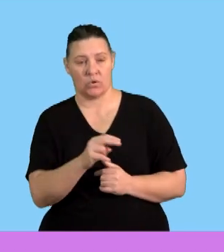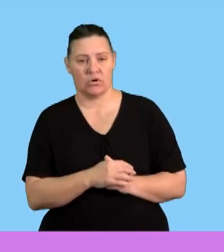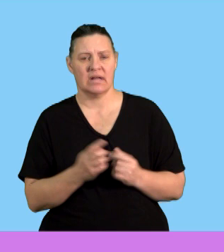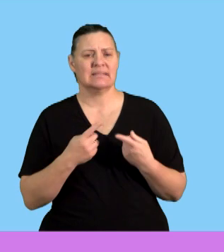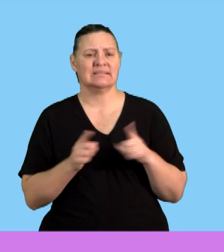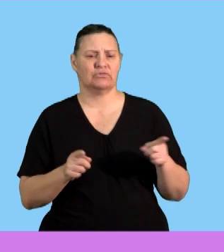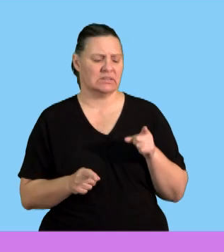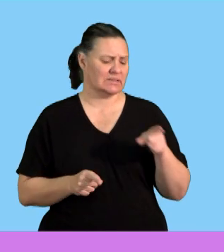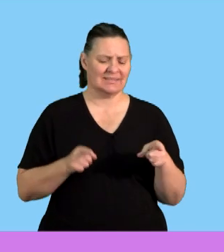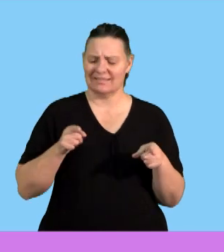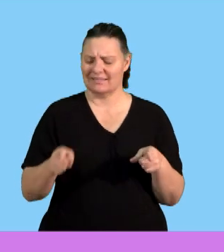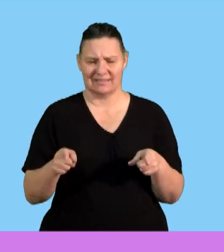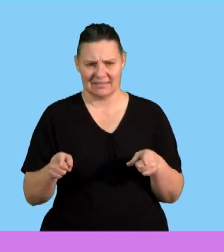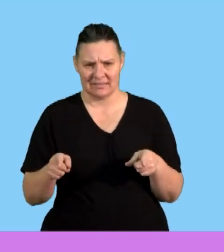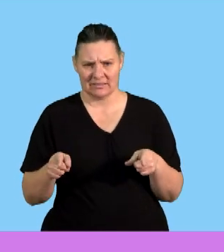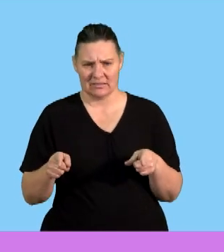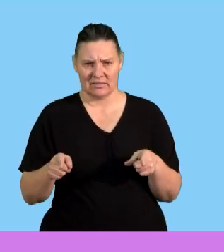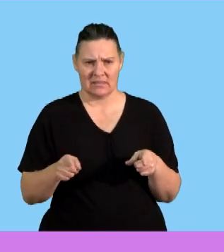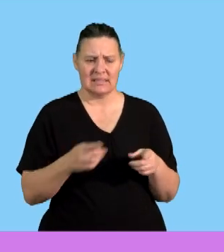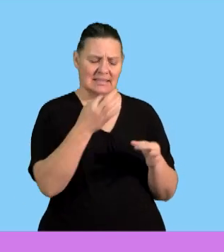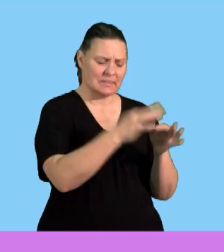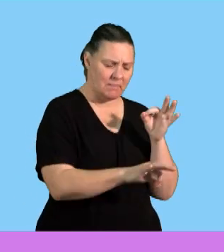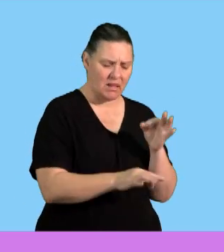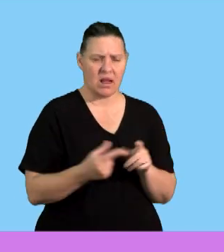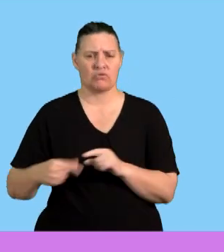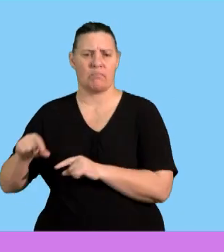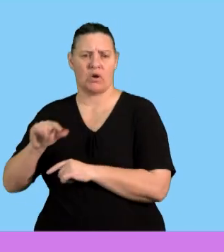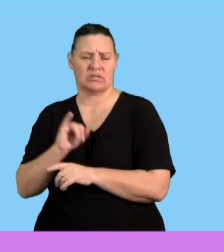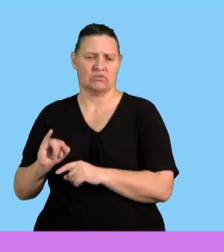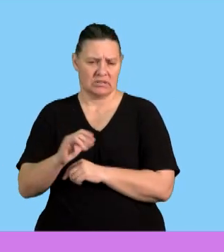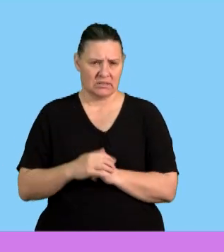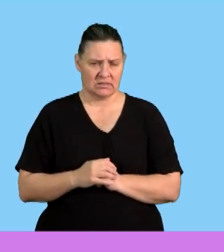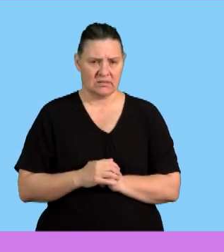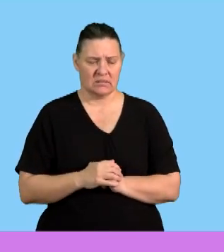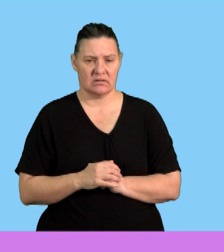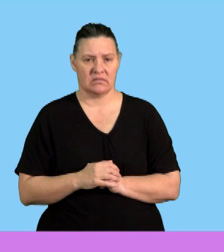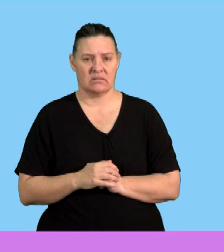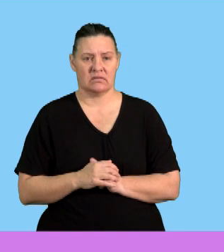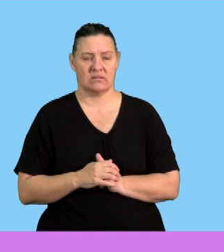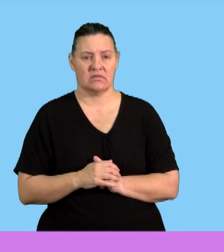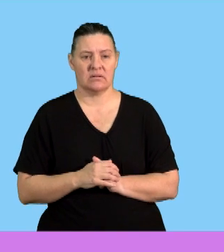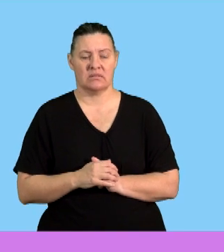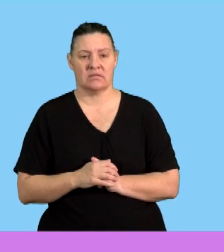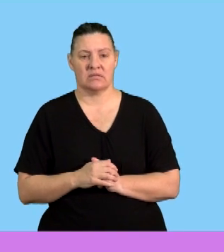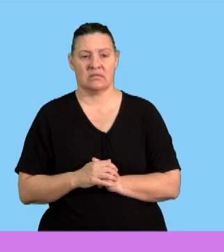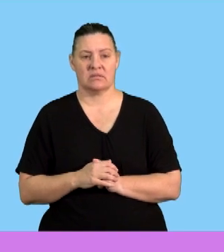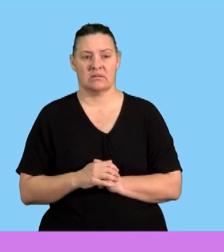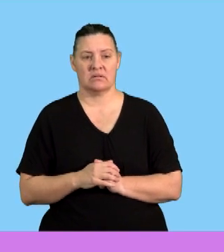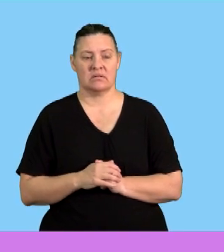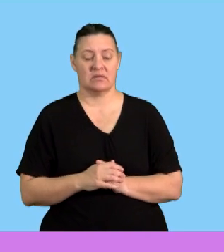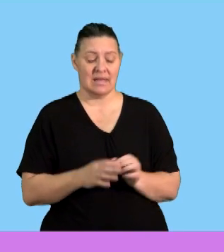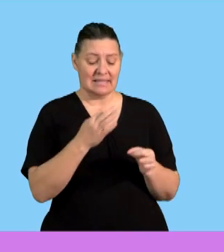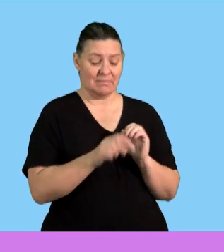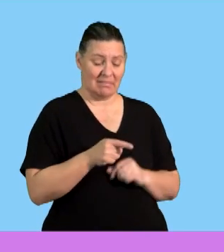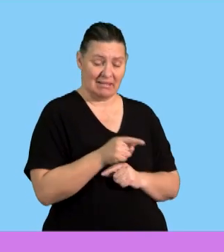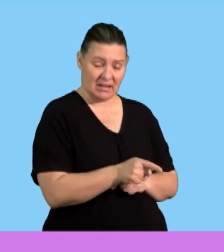Let's look at the difference between compound and simple interest. Now, first of